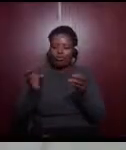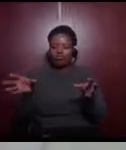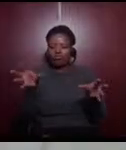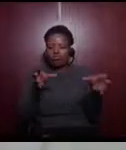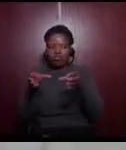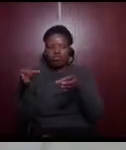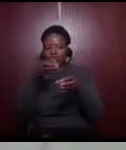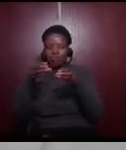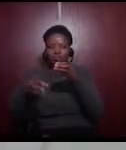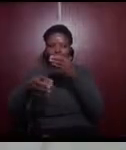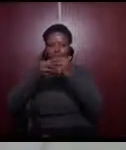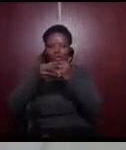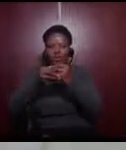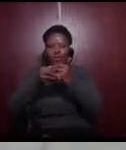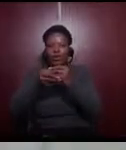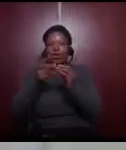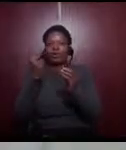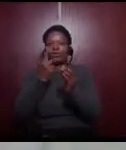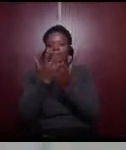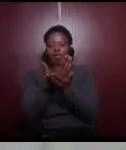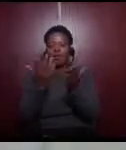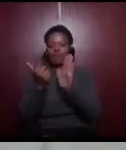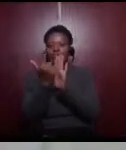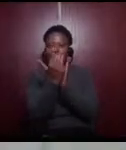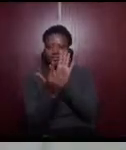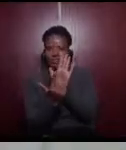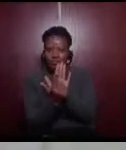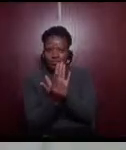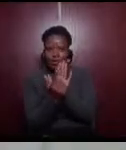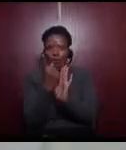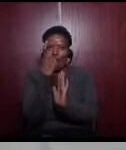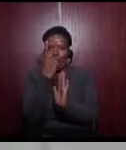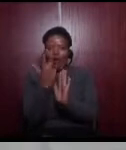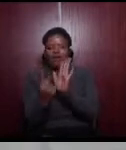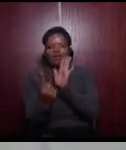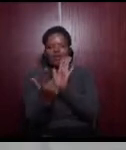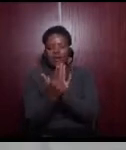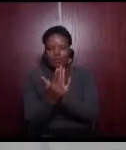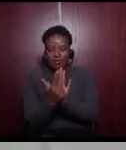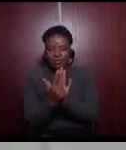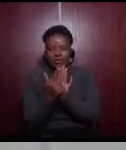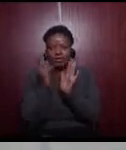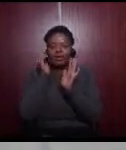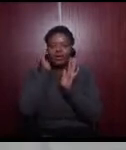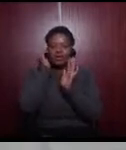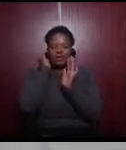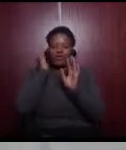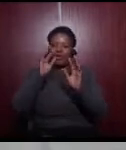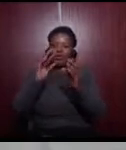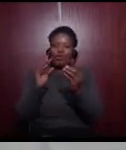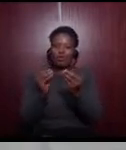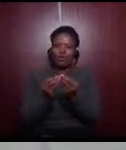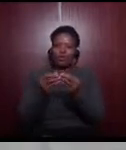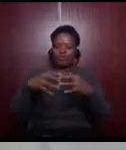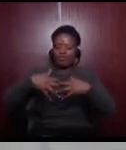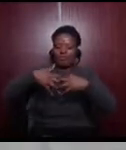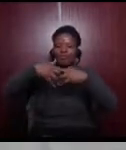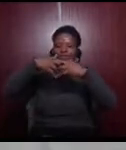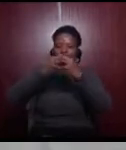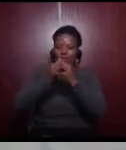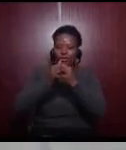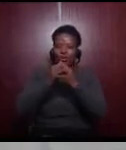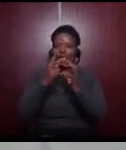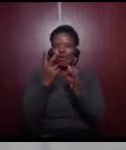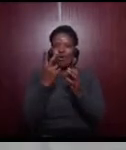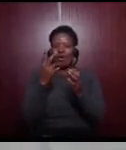are legislated in terms of one legislation. So zonke are established under